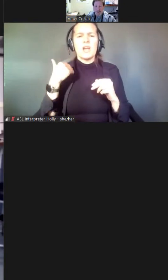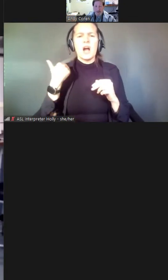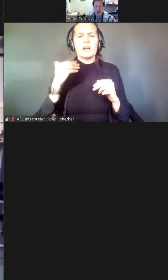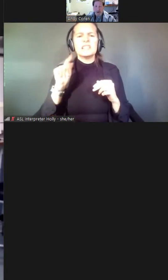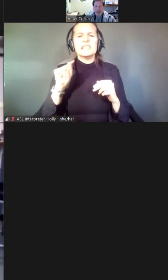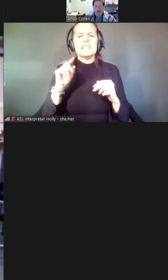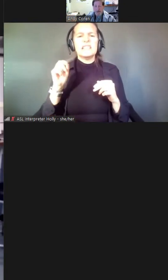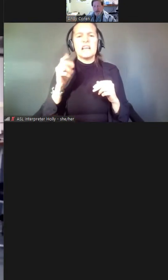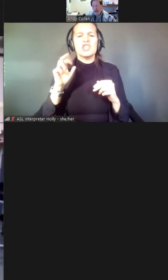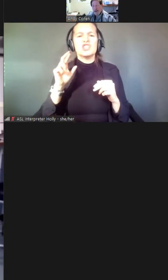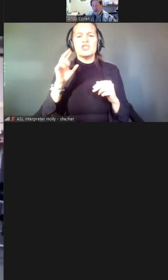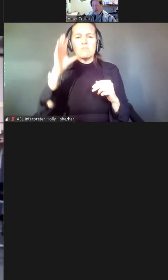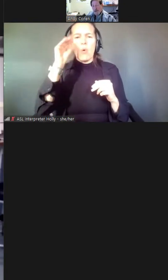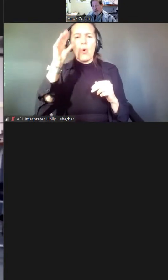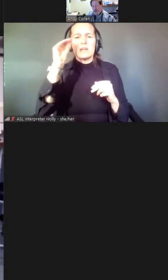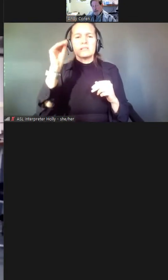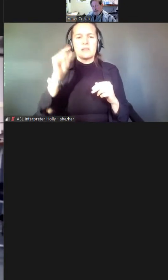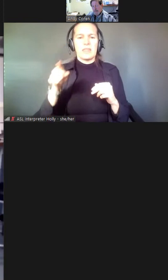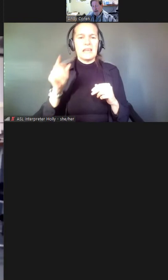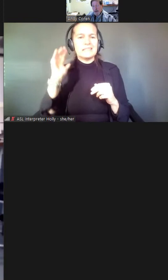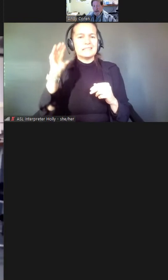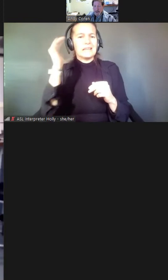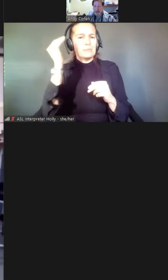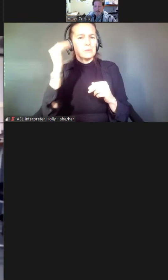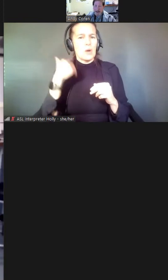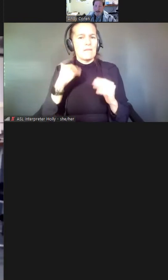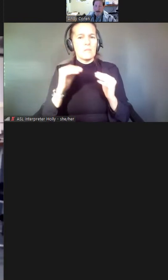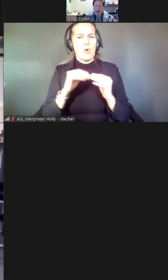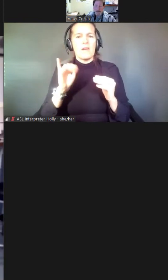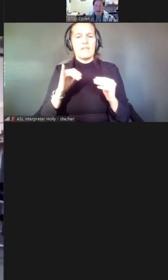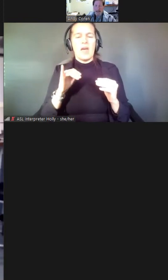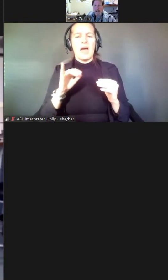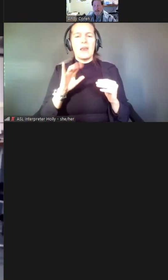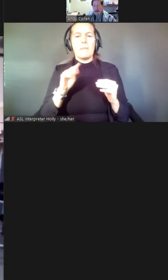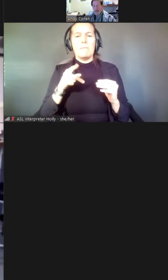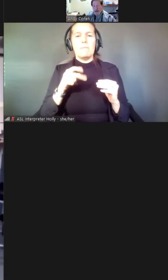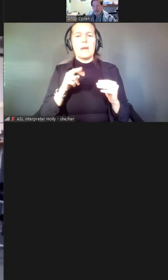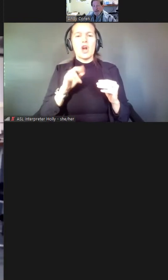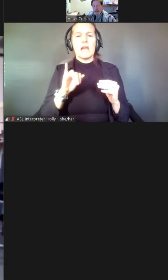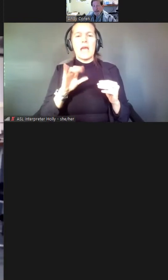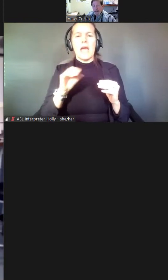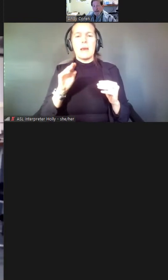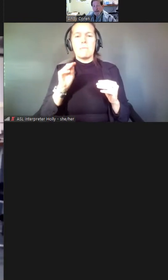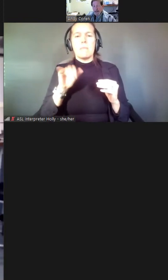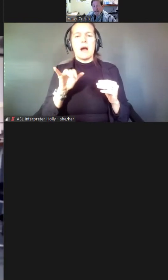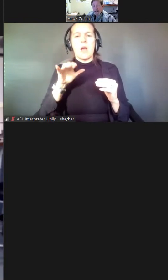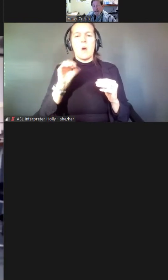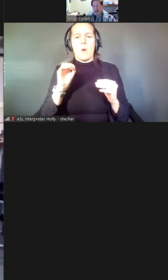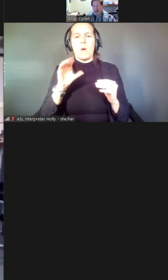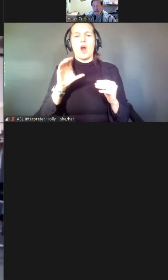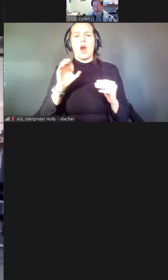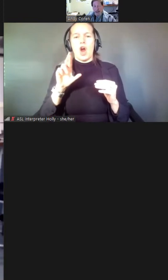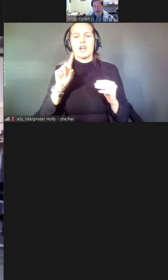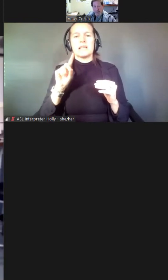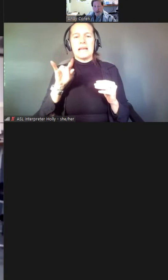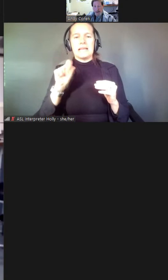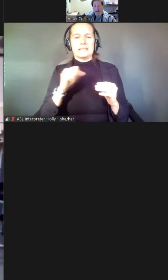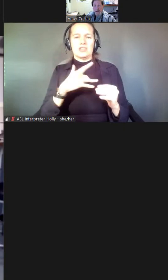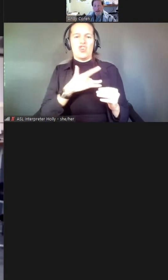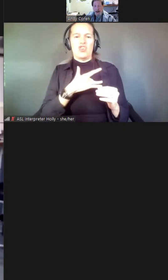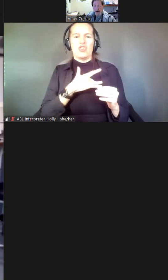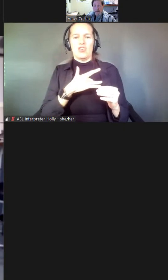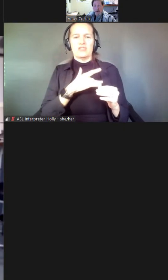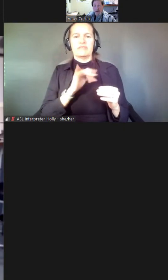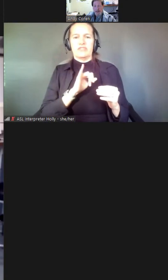who seem to be more susceptible to the pericarditis, myocarditis. Now remember that in the teenage